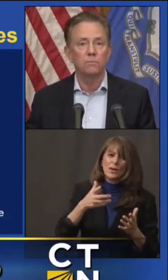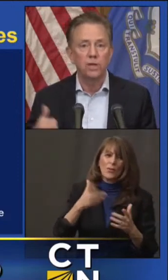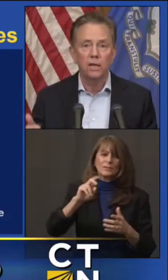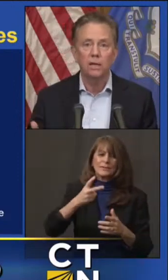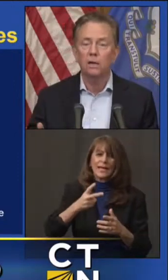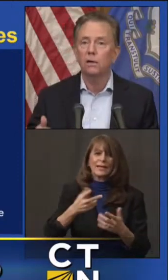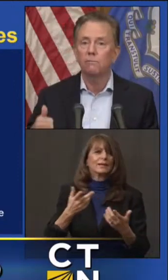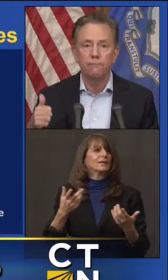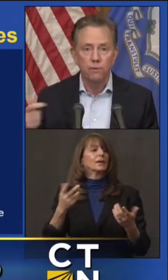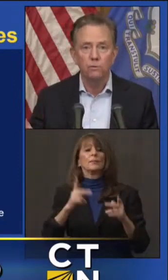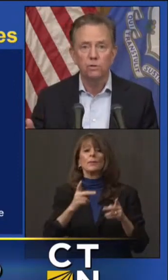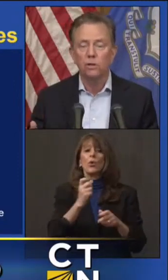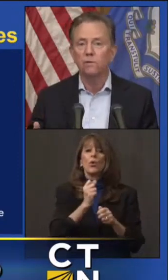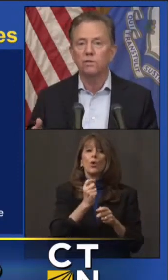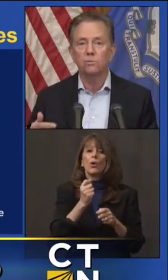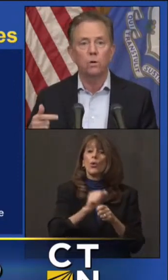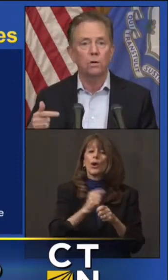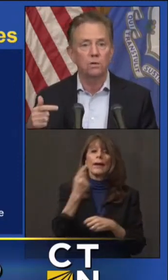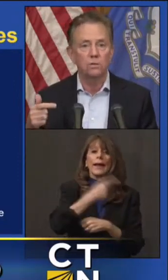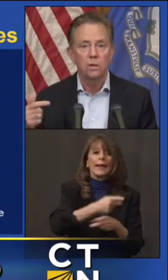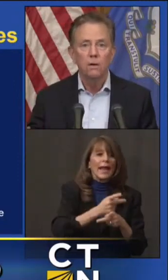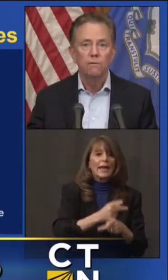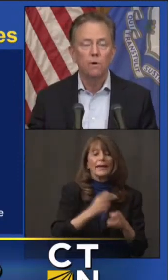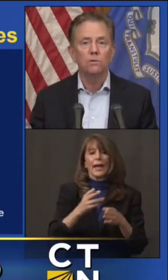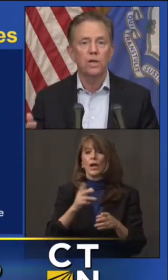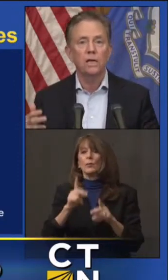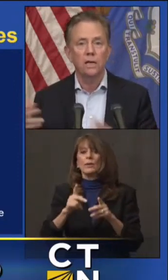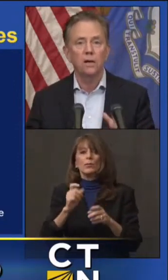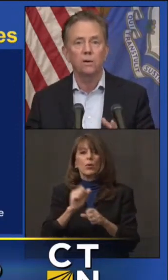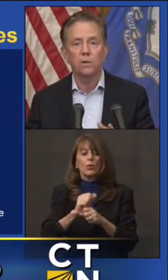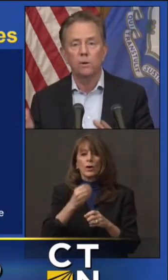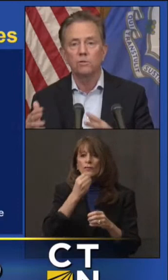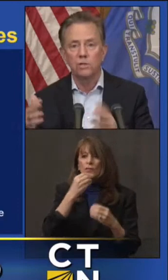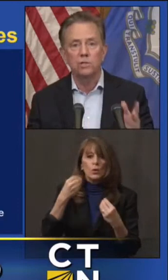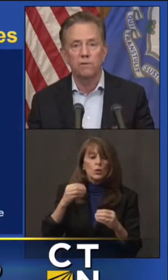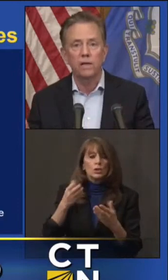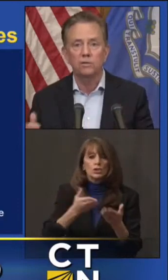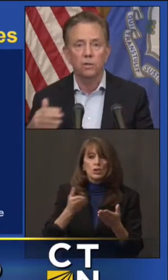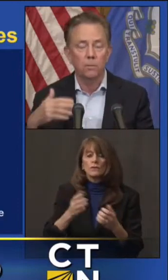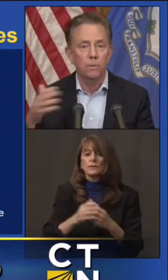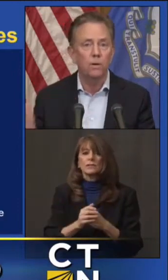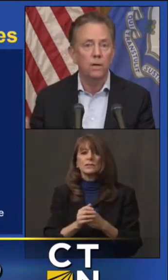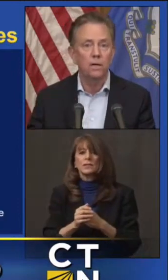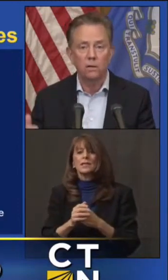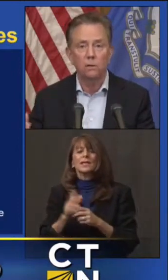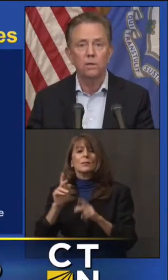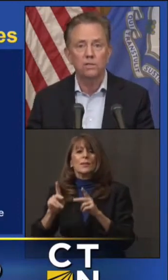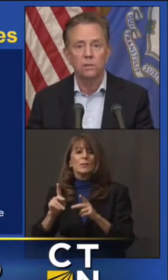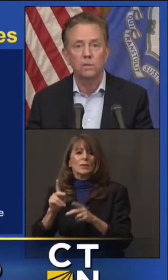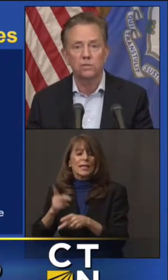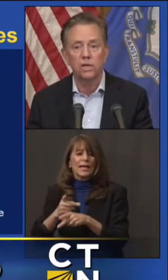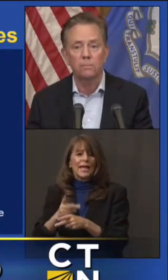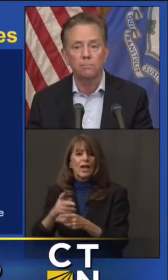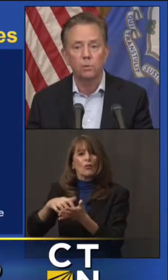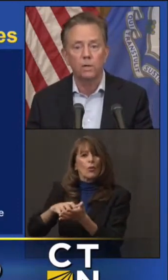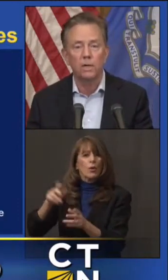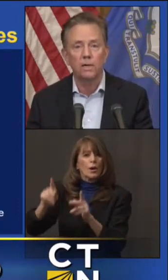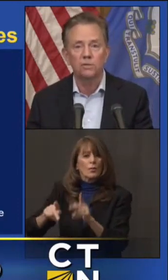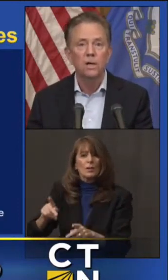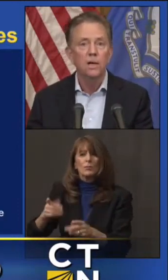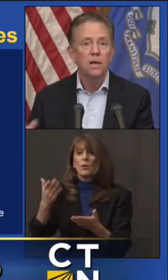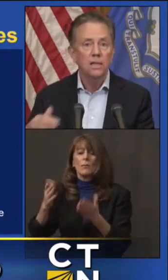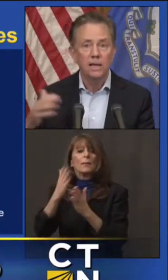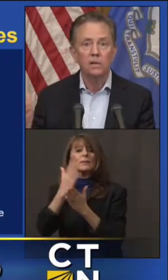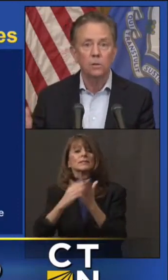from daycare, food service workers, folks taking care of the most disadvantaged in the community, including some of the state